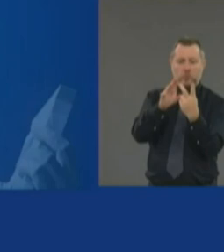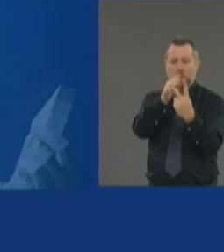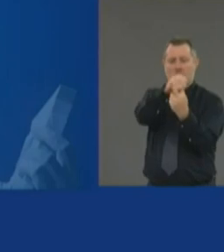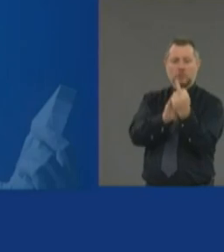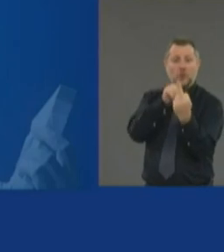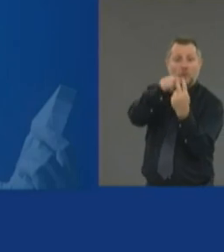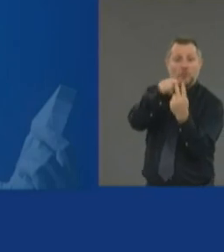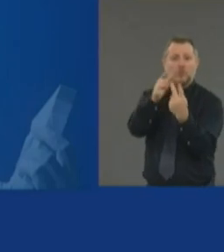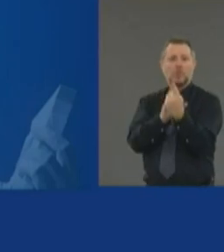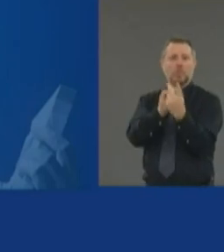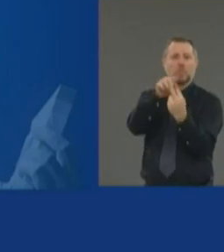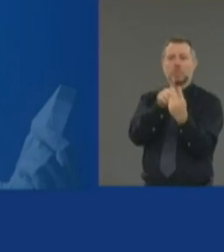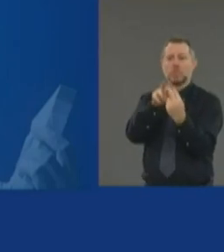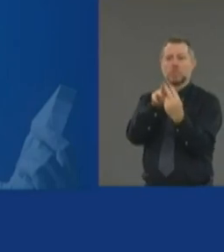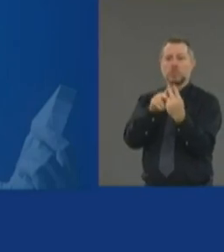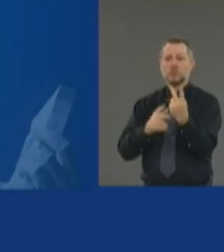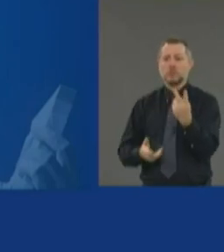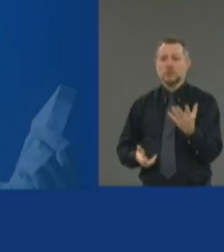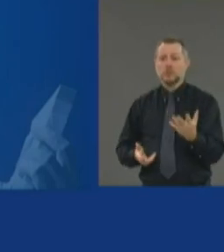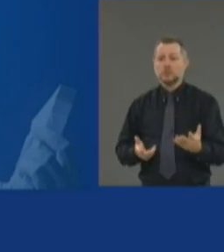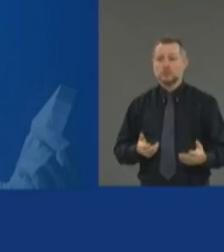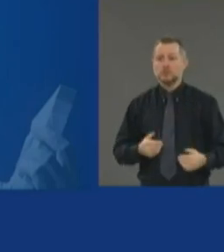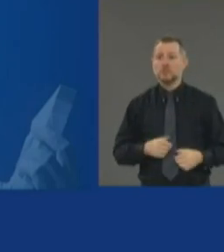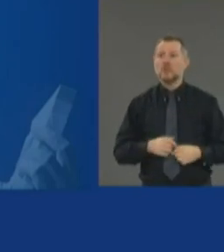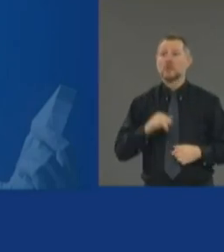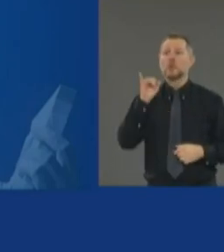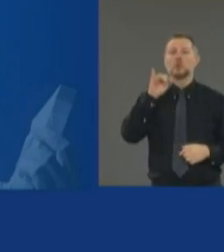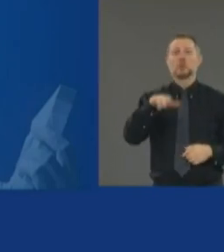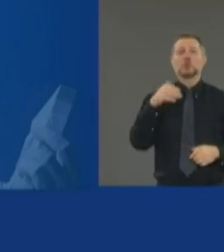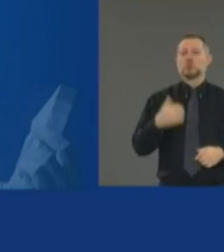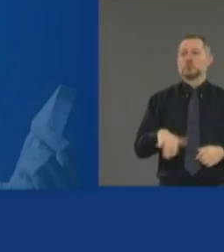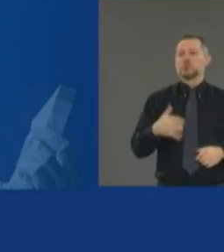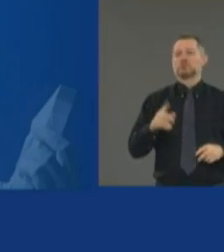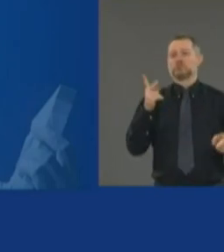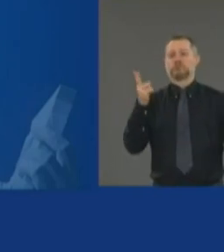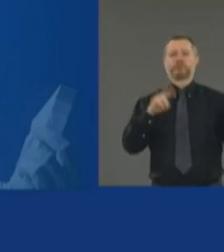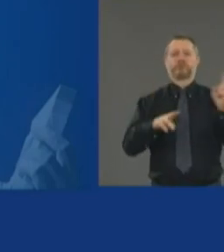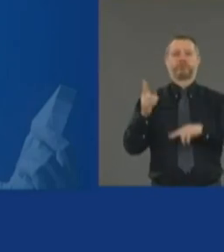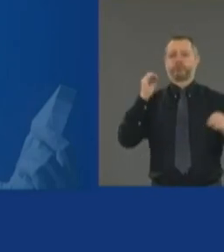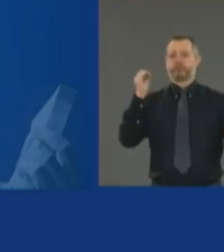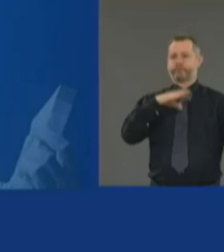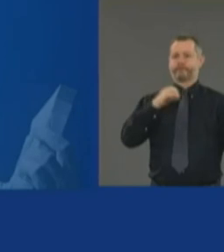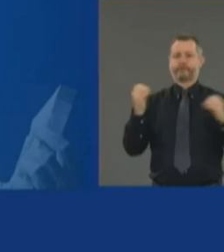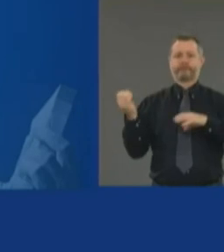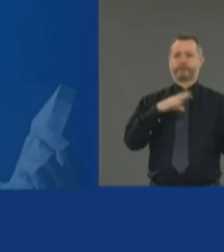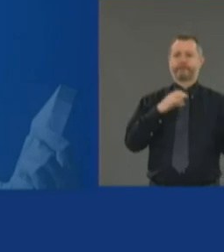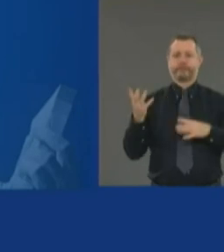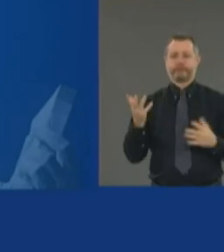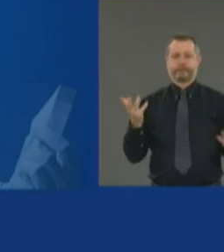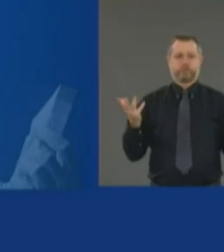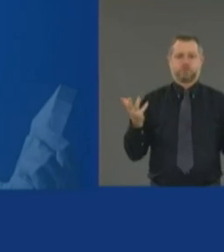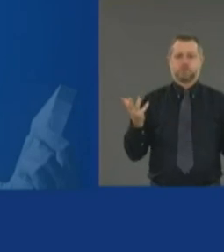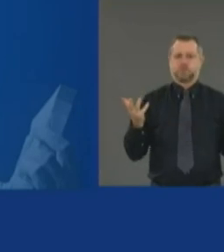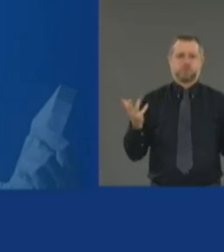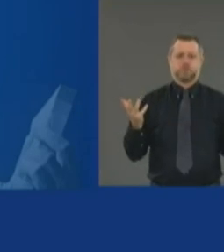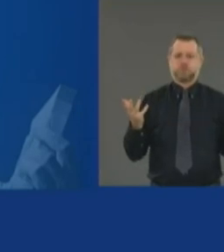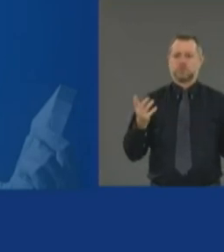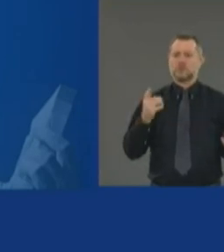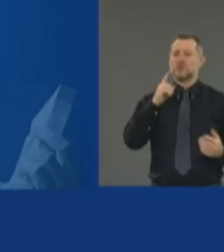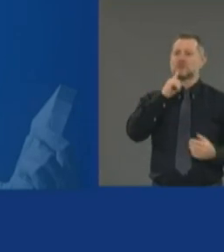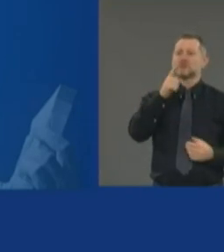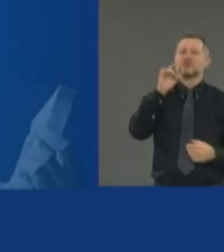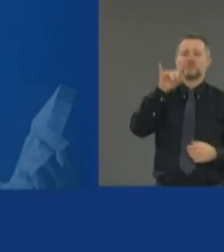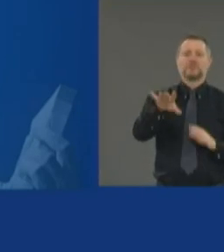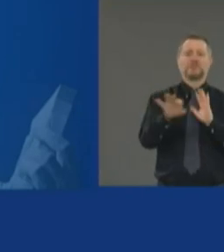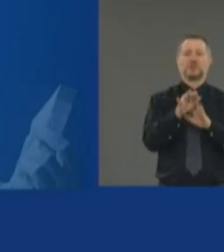from a hyperbolic, rhetorical, partisan it's one or the other. Liberate